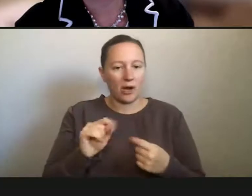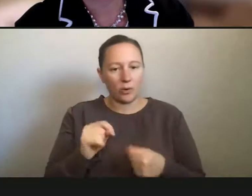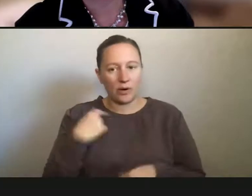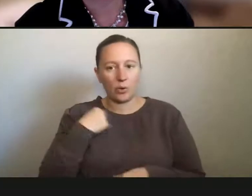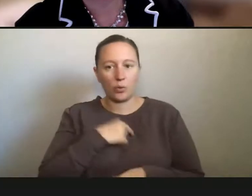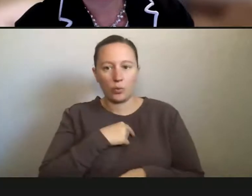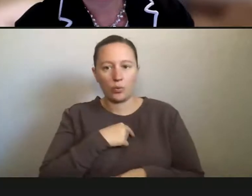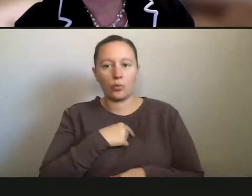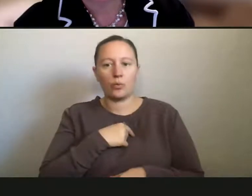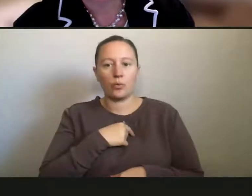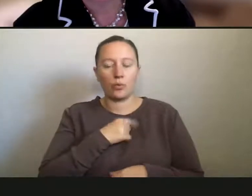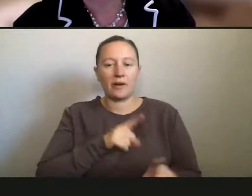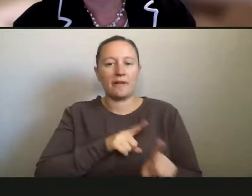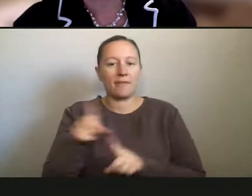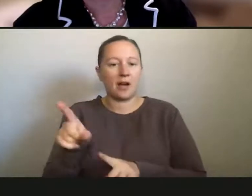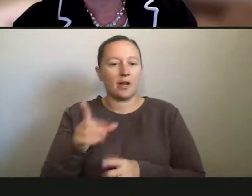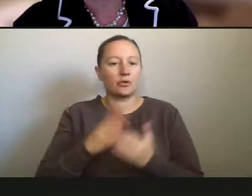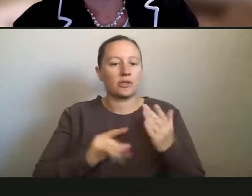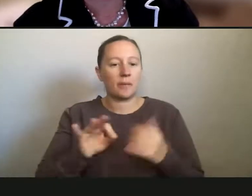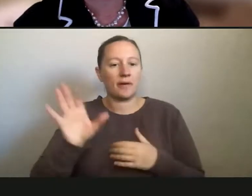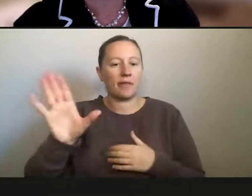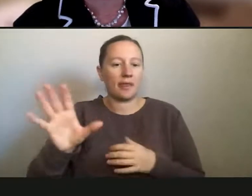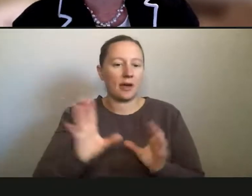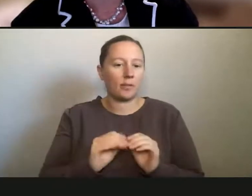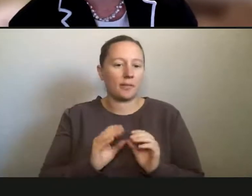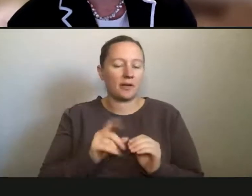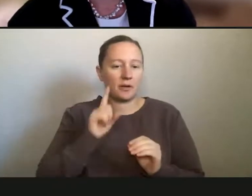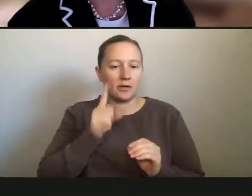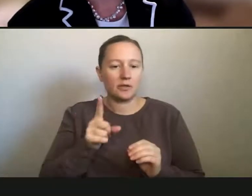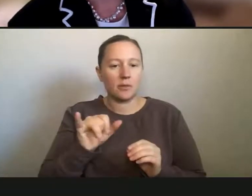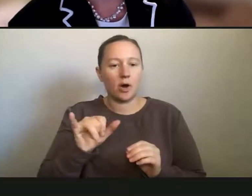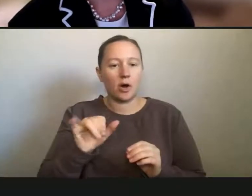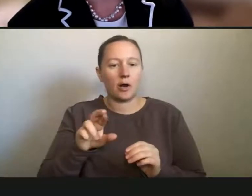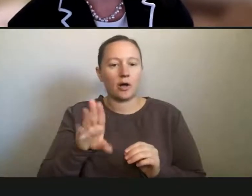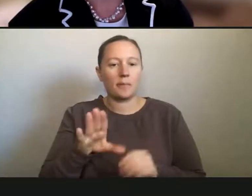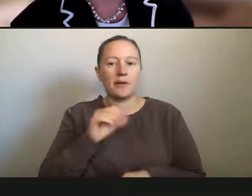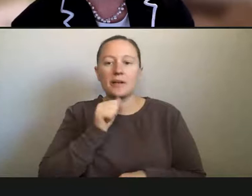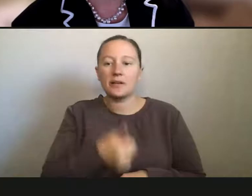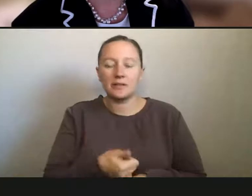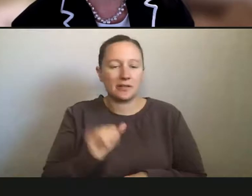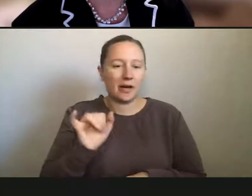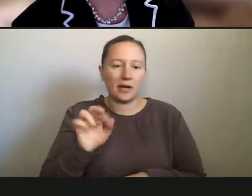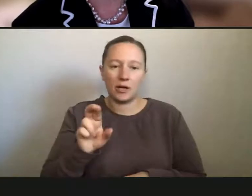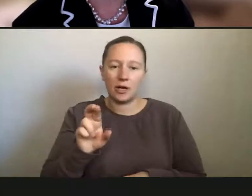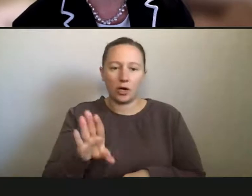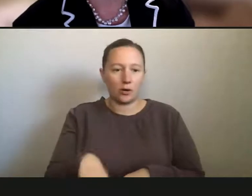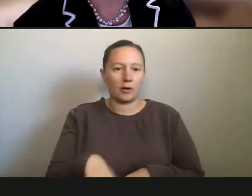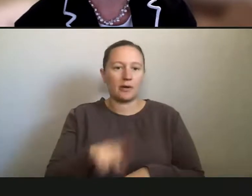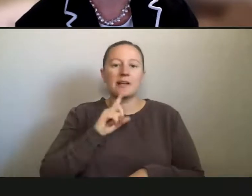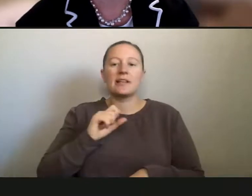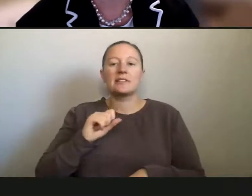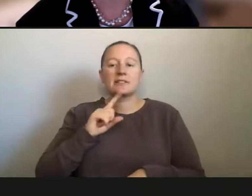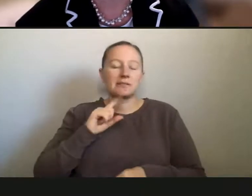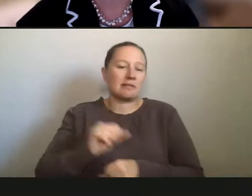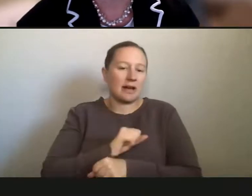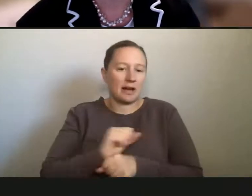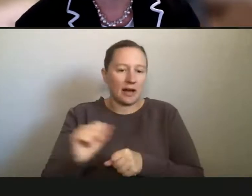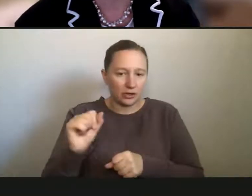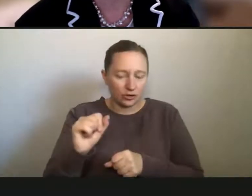We have been to some of their meetings. So smart IRB is not an IRB at all. It's actually